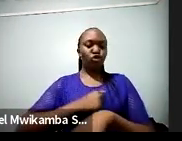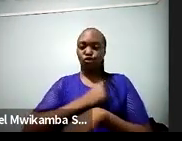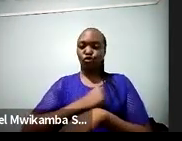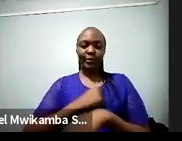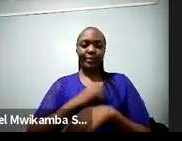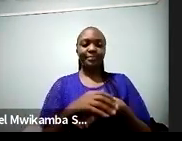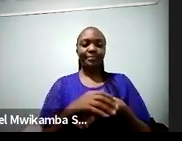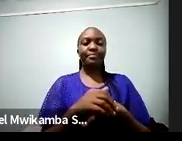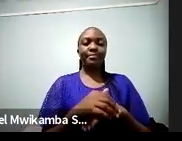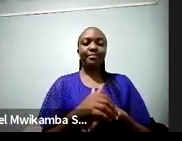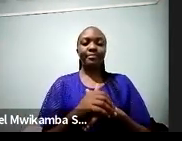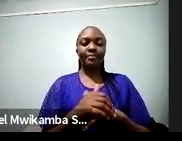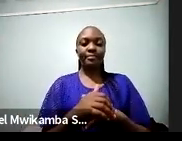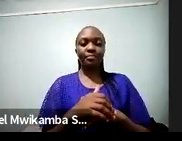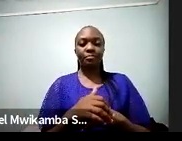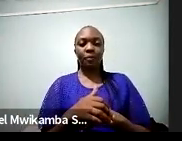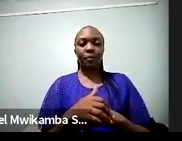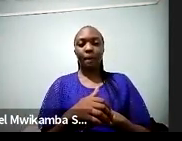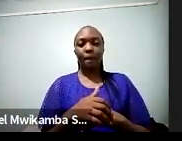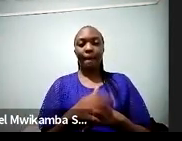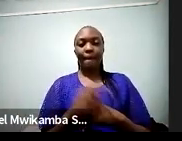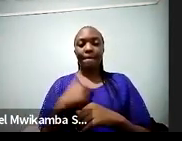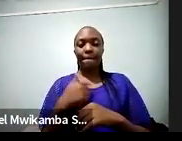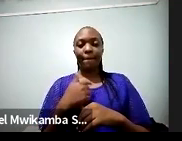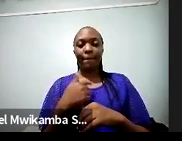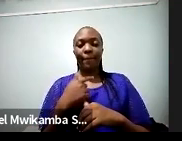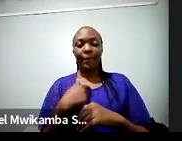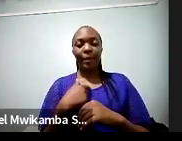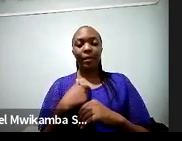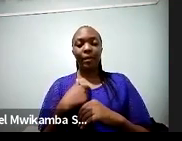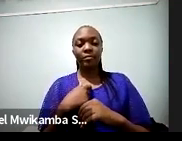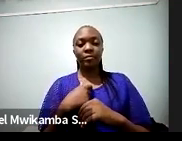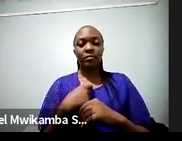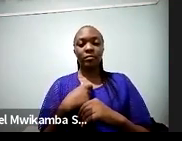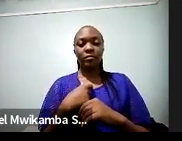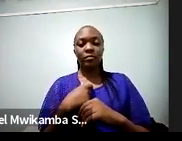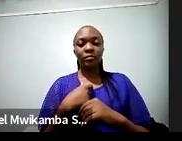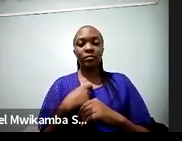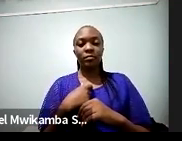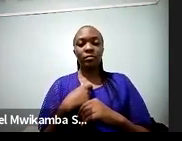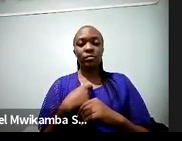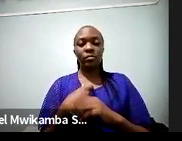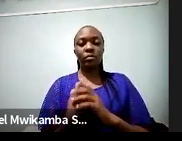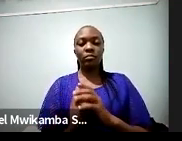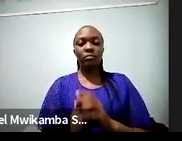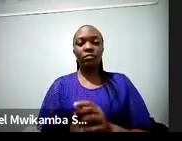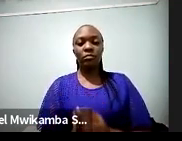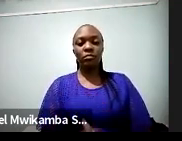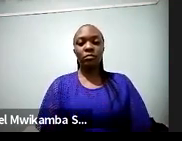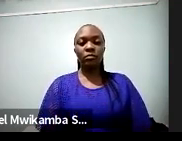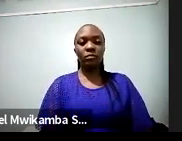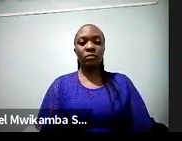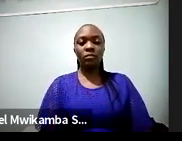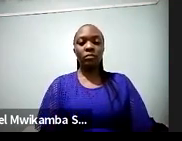I was trying to make a point and all right. Okay. So I